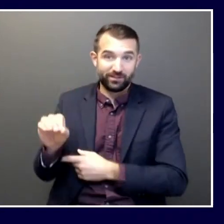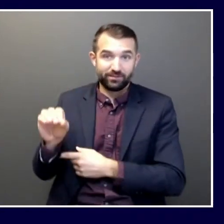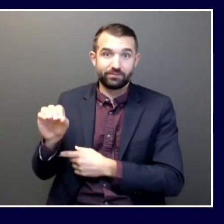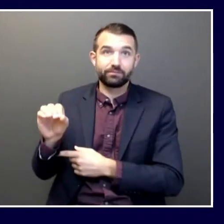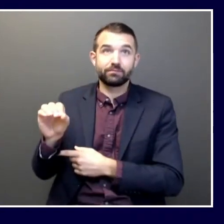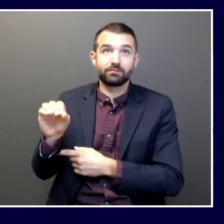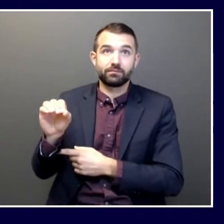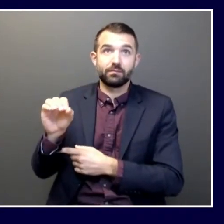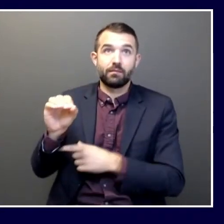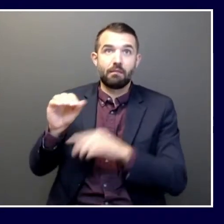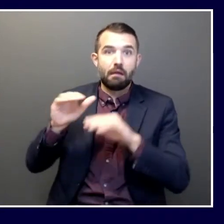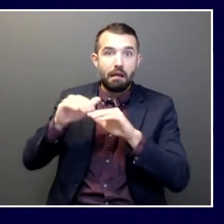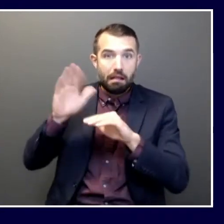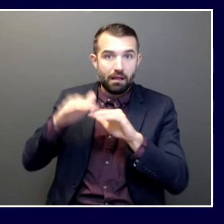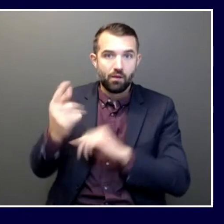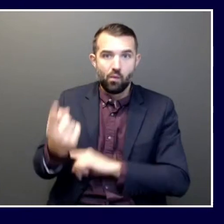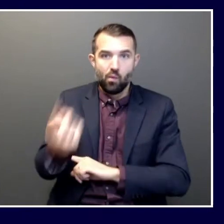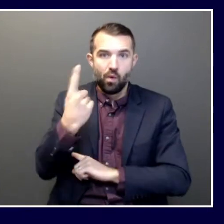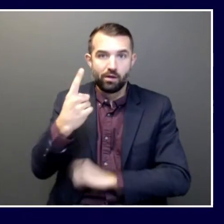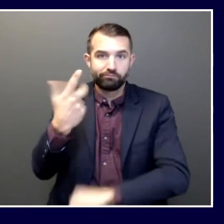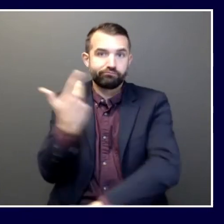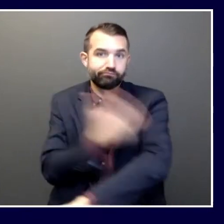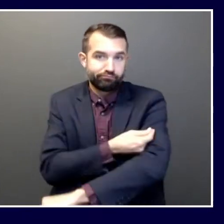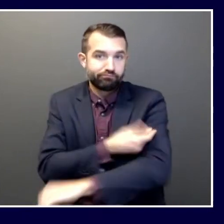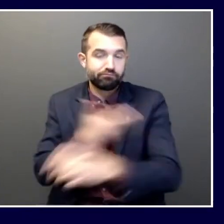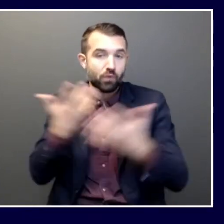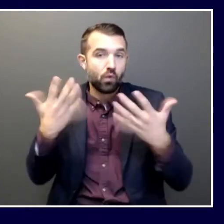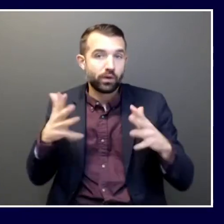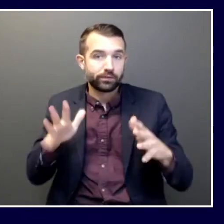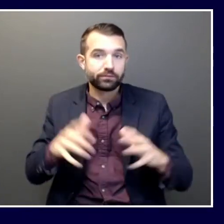of COVID-19 vaccine. Now, Maine is